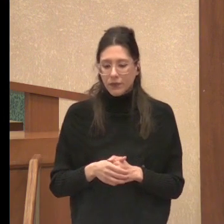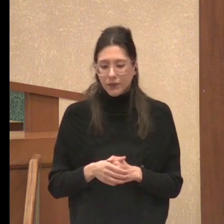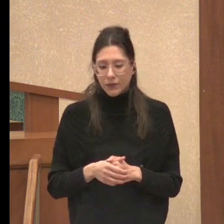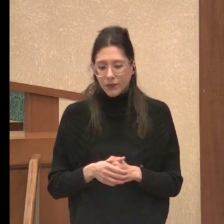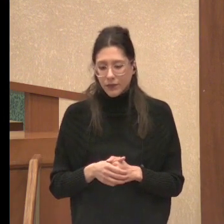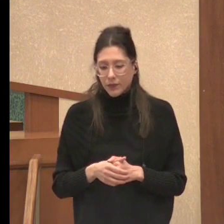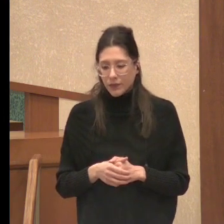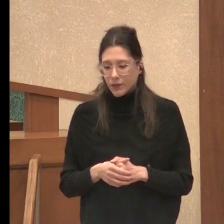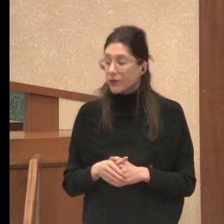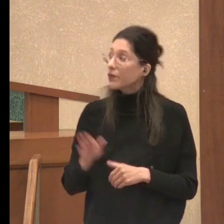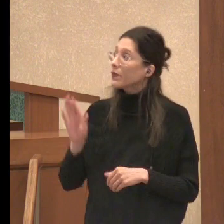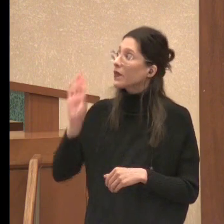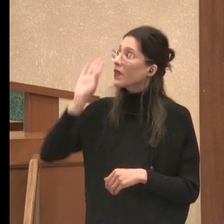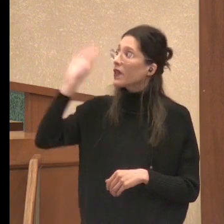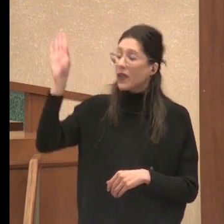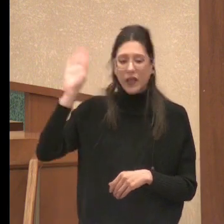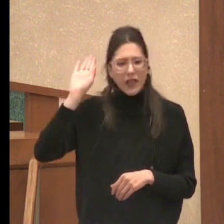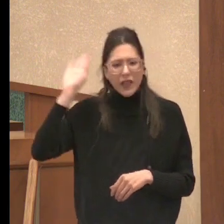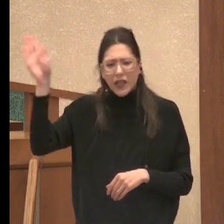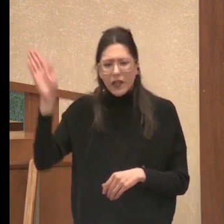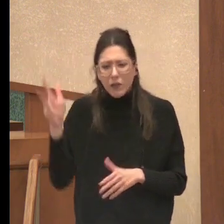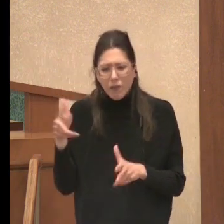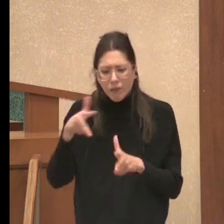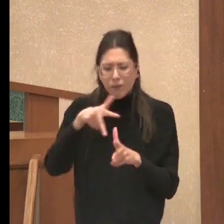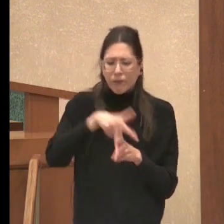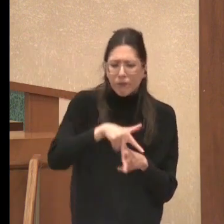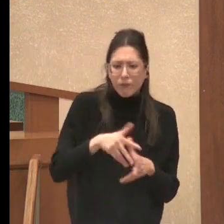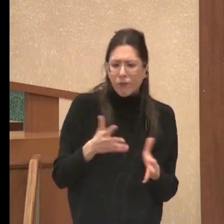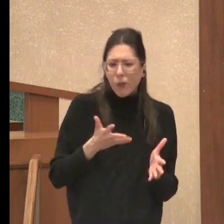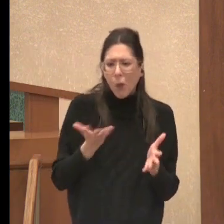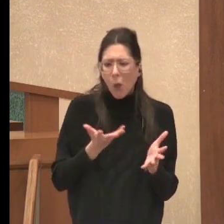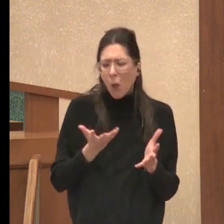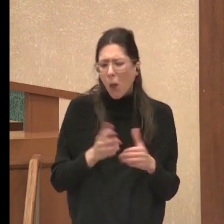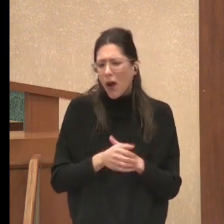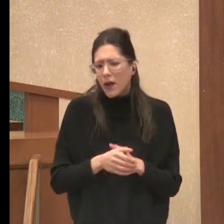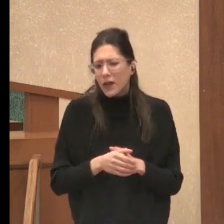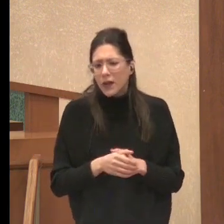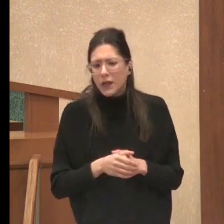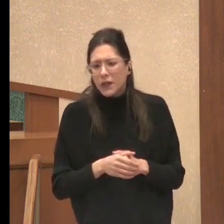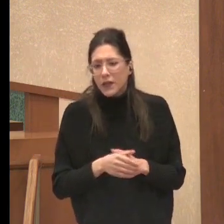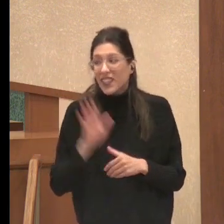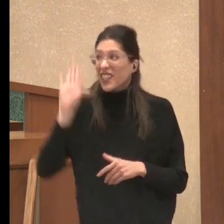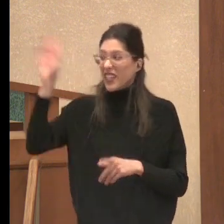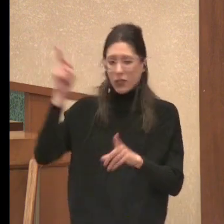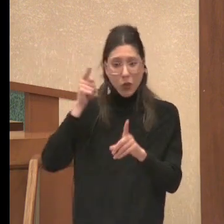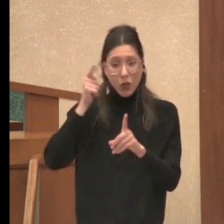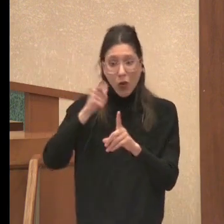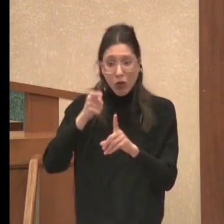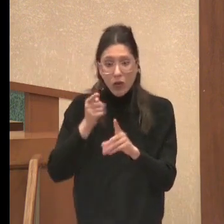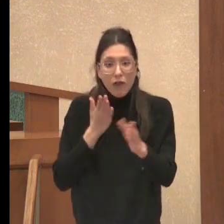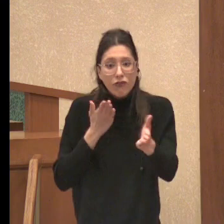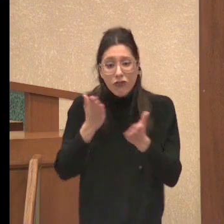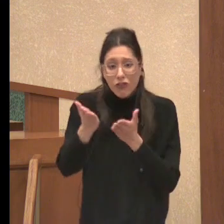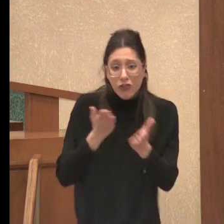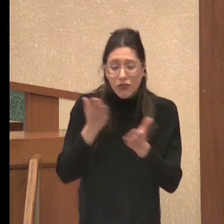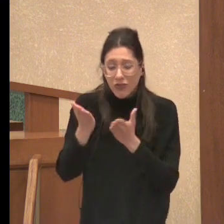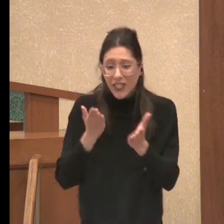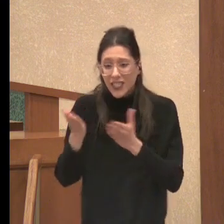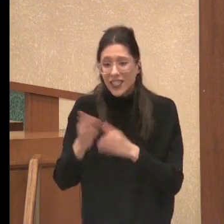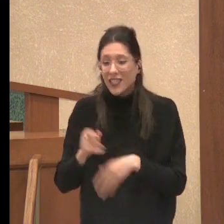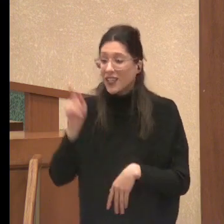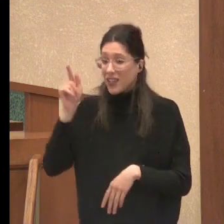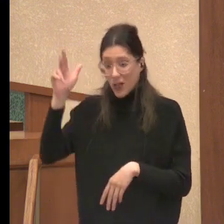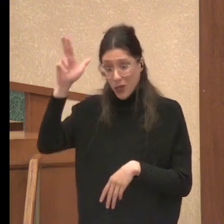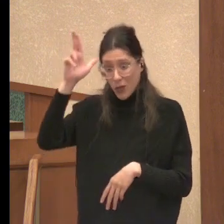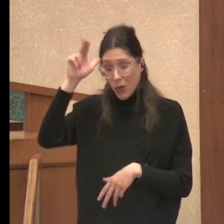His mode of transportation told the story of his humility and his mission of service. He